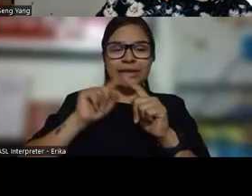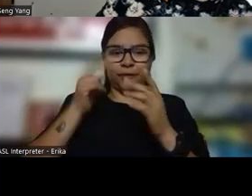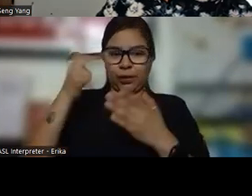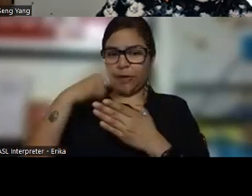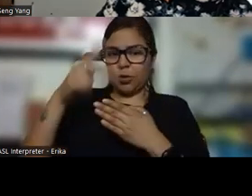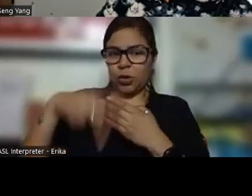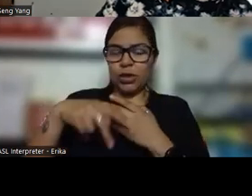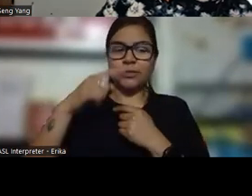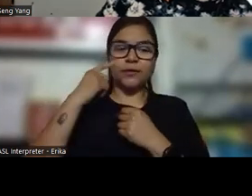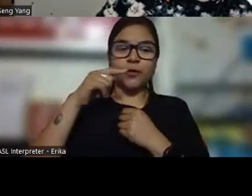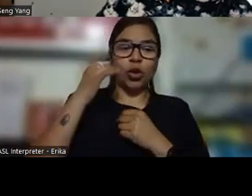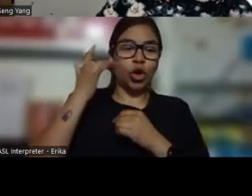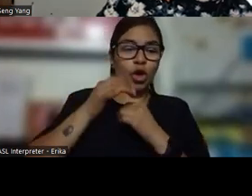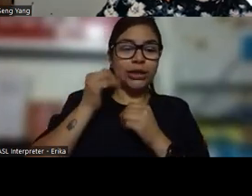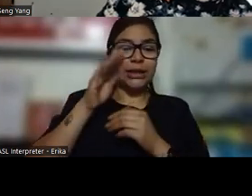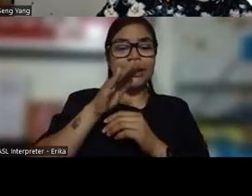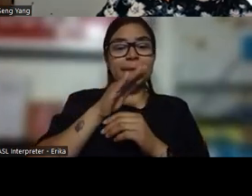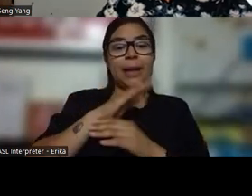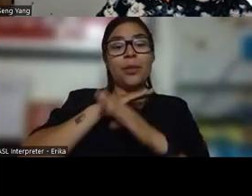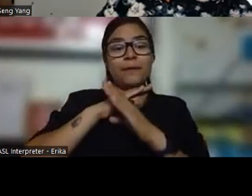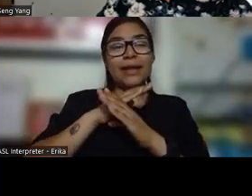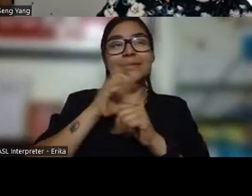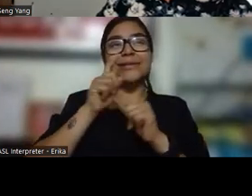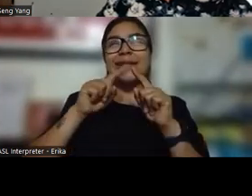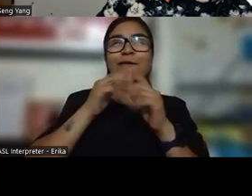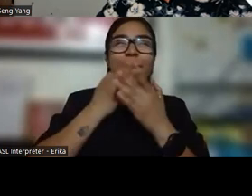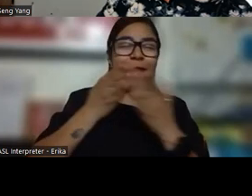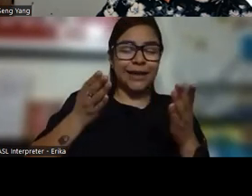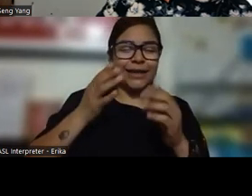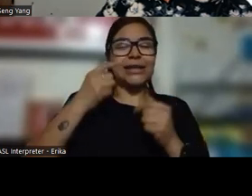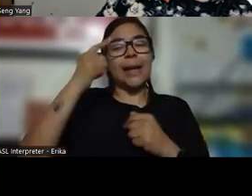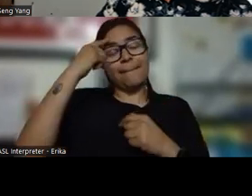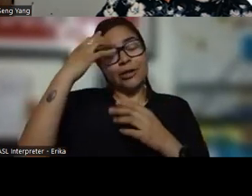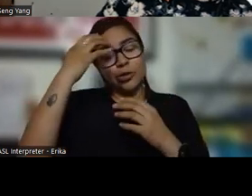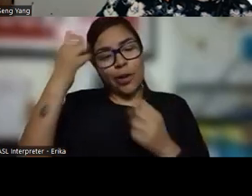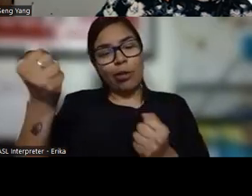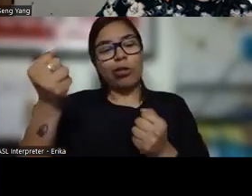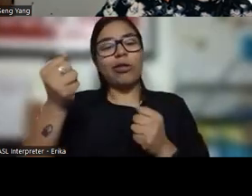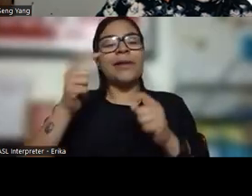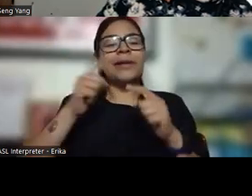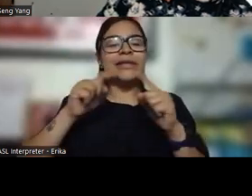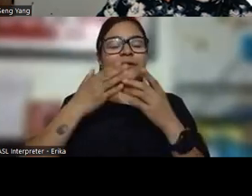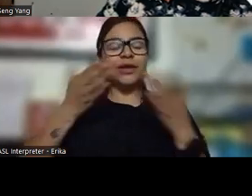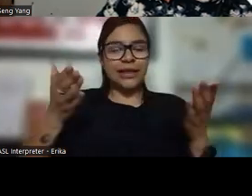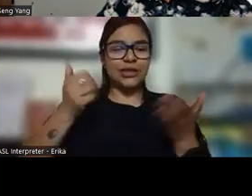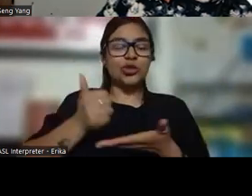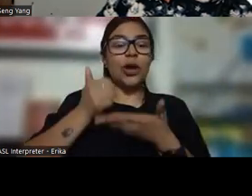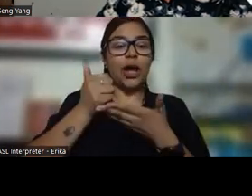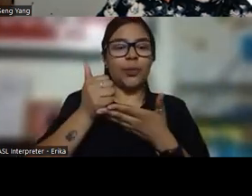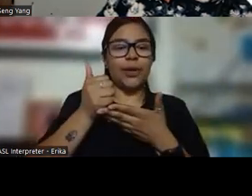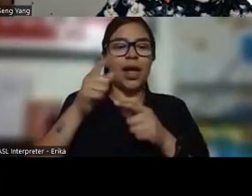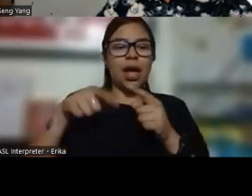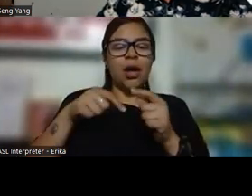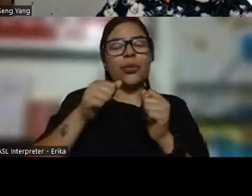aimed to prevent and reduce further mental health problem and isolation among the Hmong